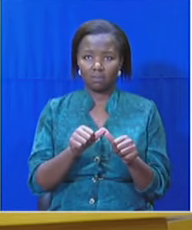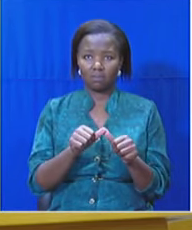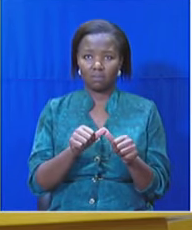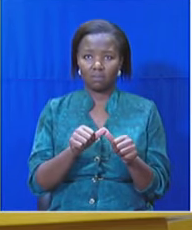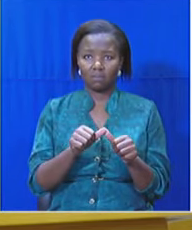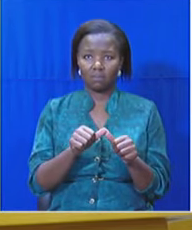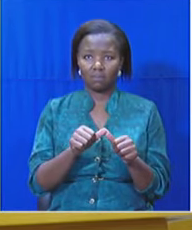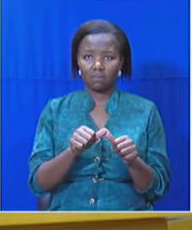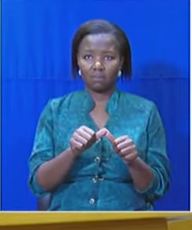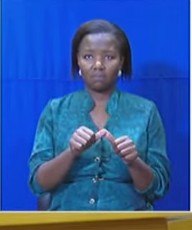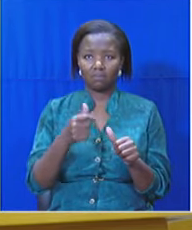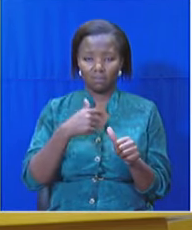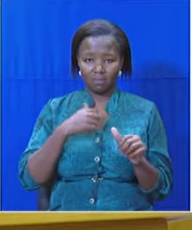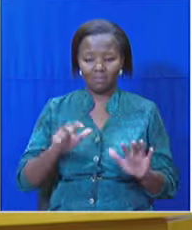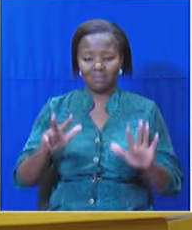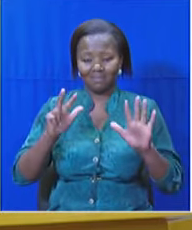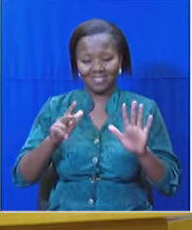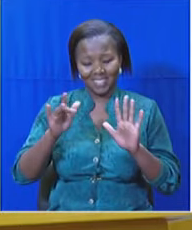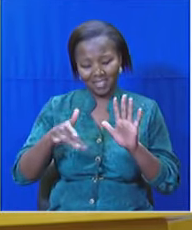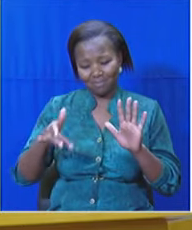On these 8 pages I have here.